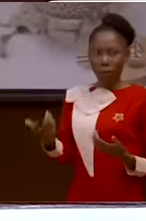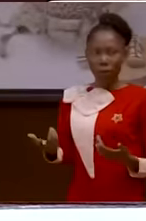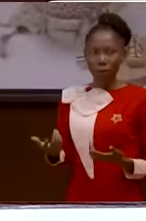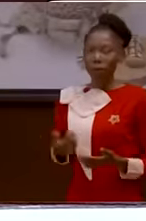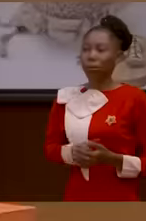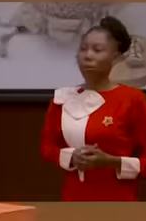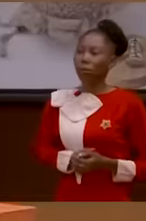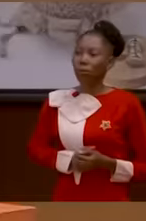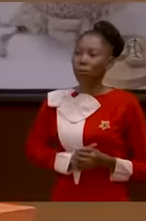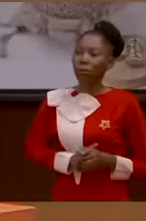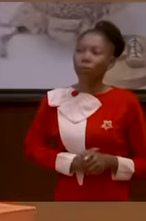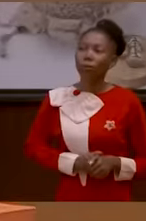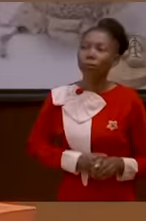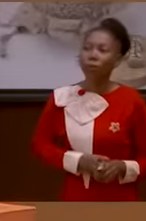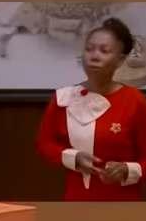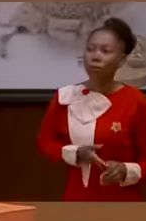we'll take it from there.